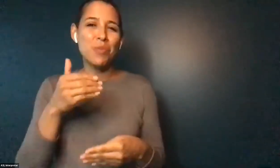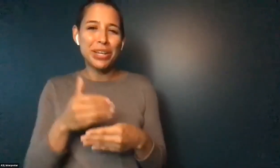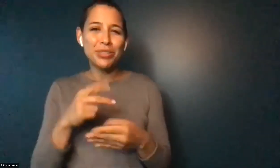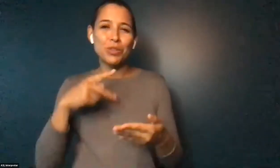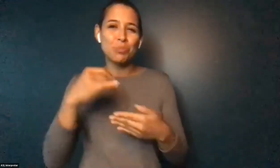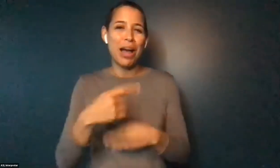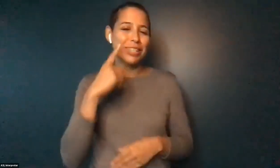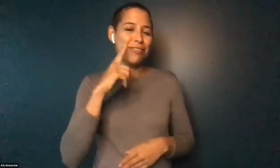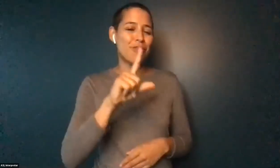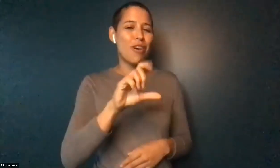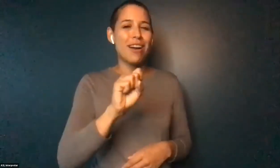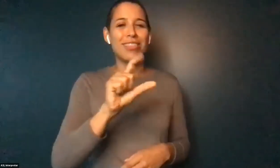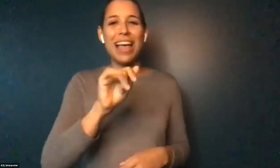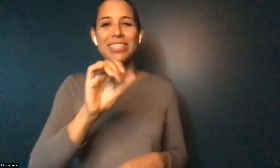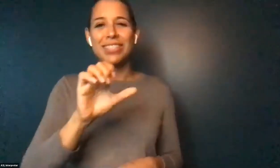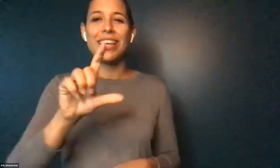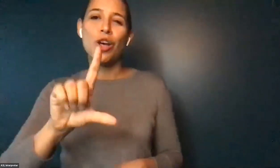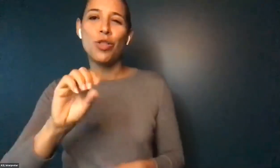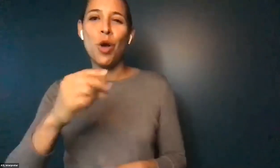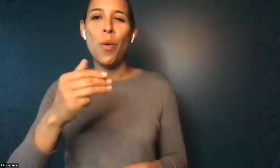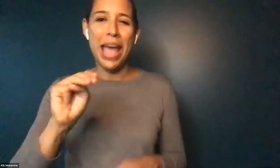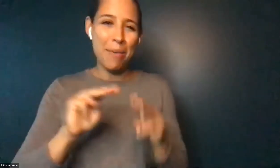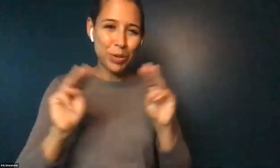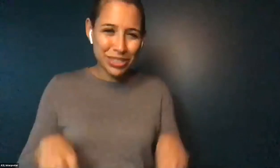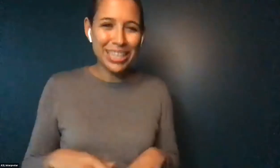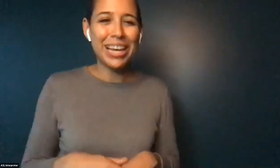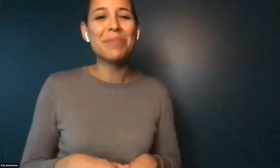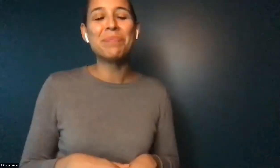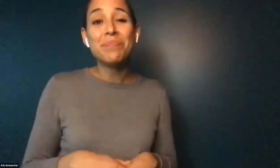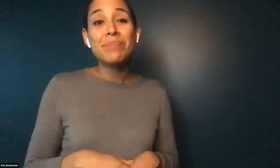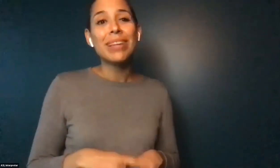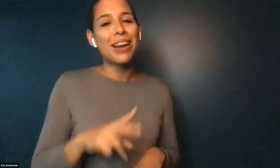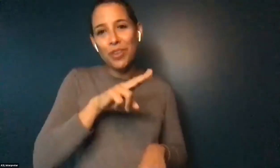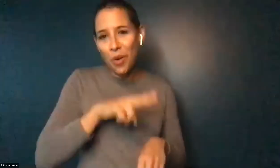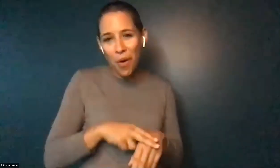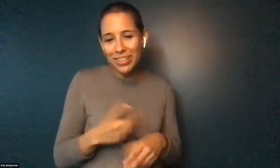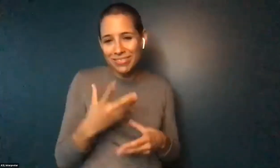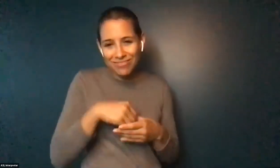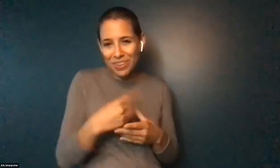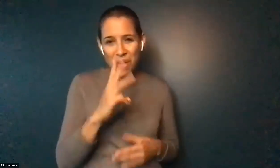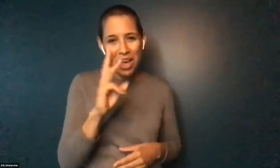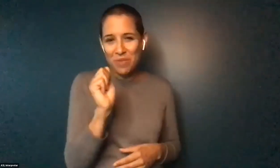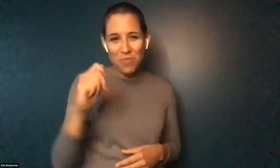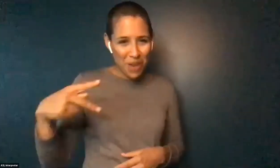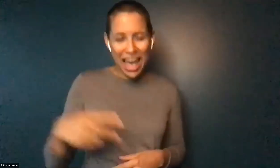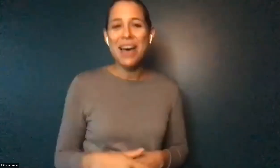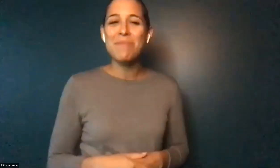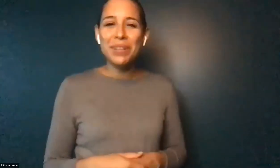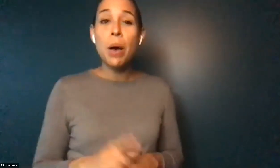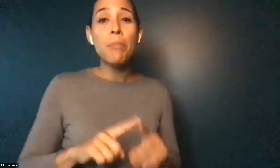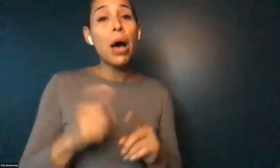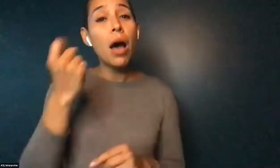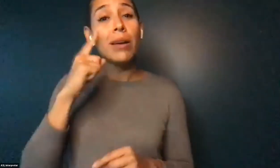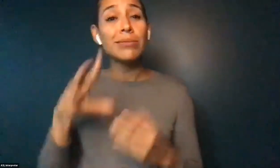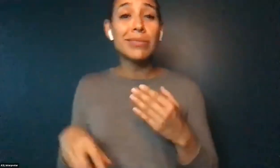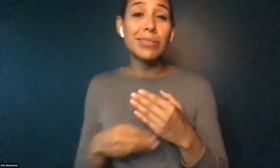as we were talking. And, um, of course, one of them was WAP, but in addition to WAP, I kind of went